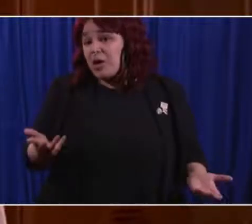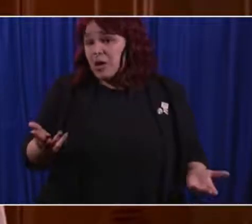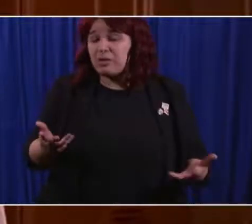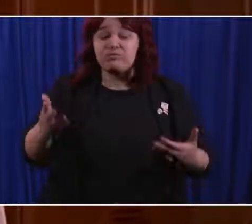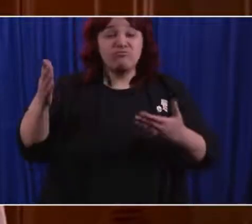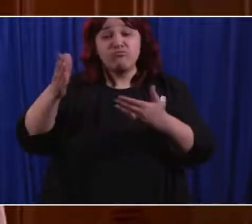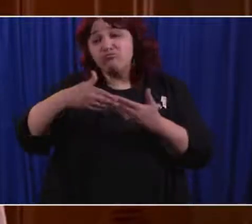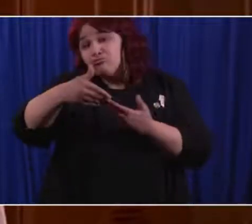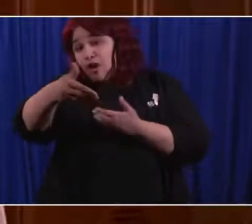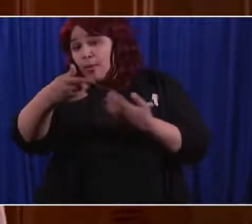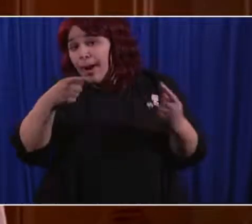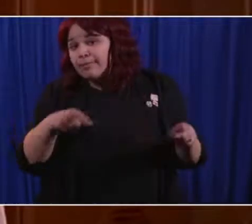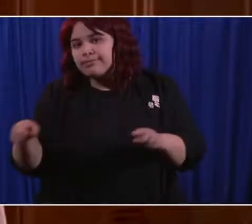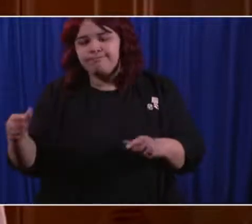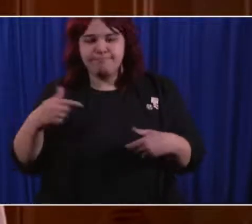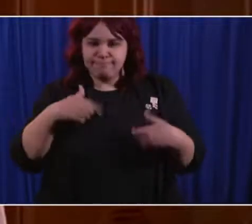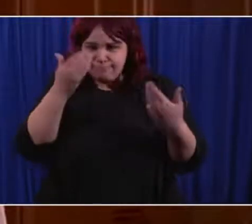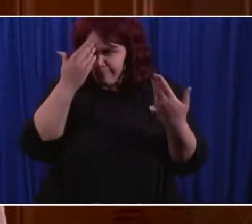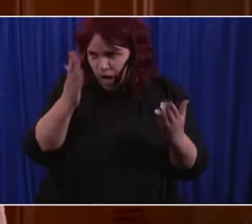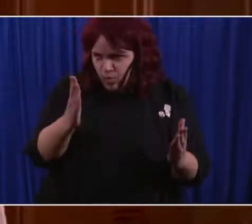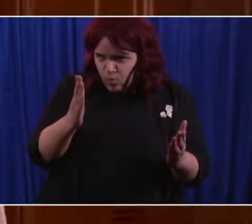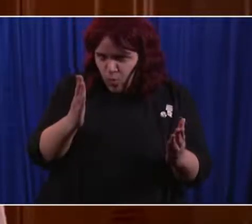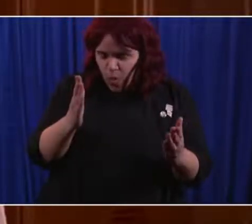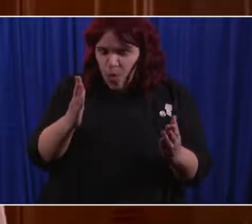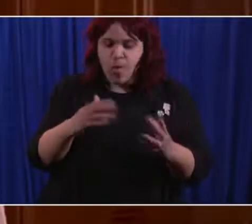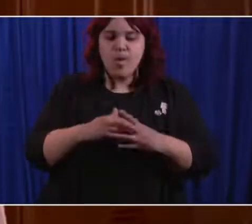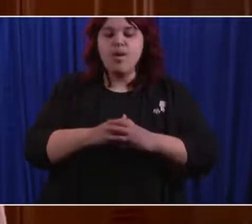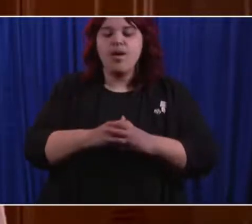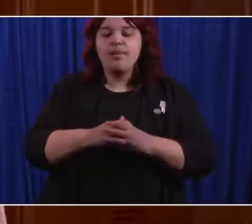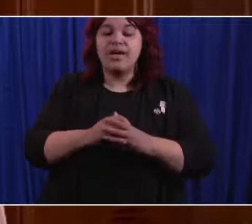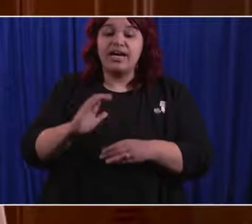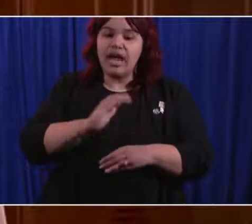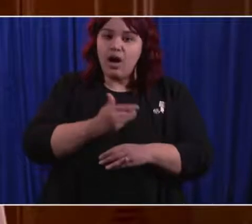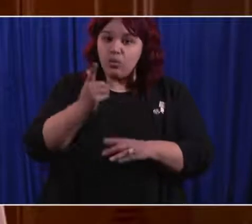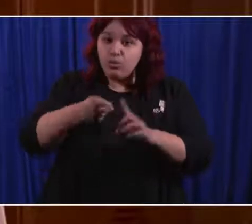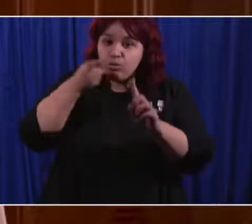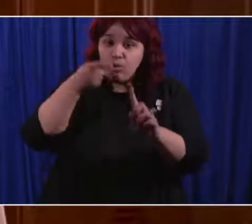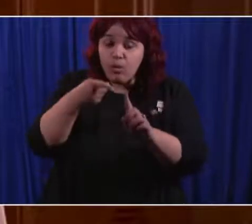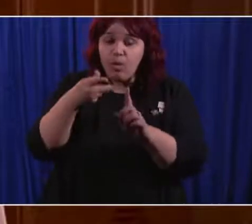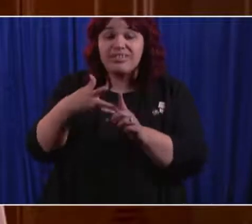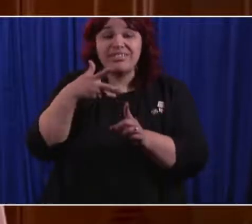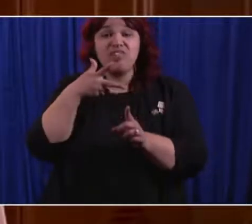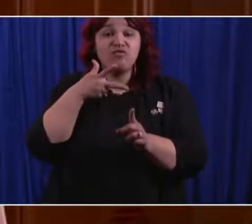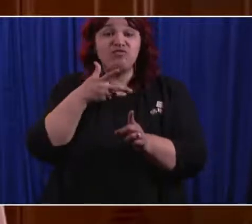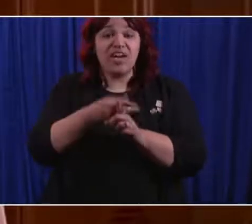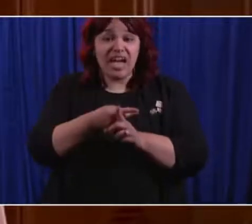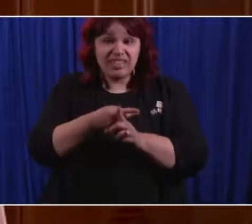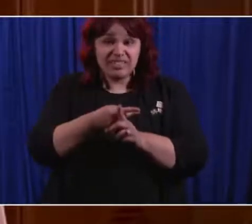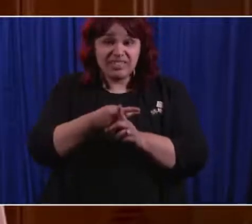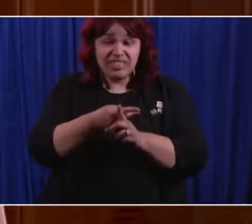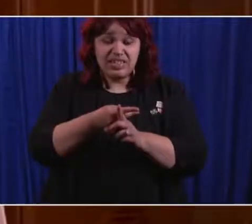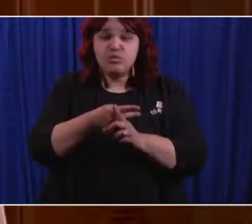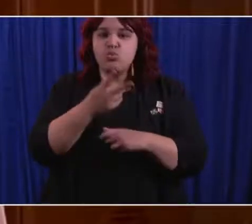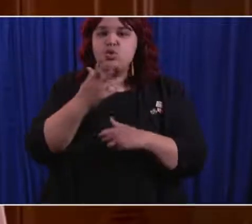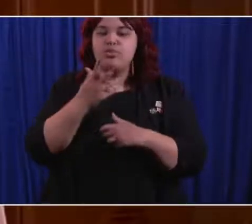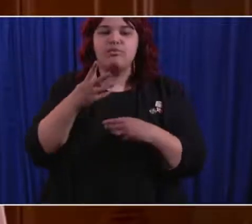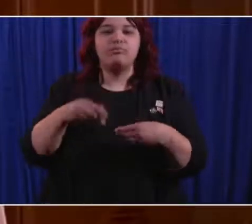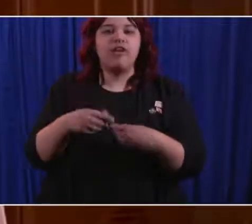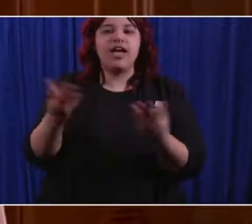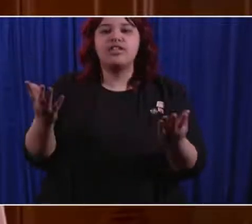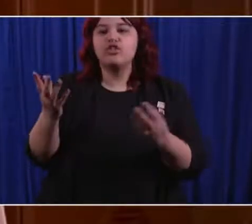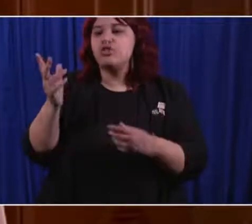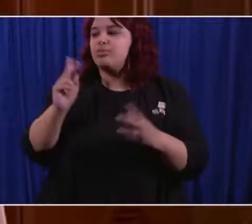You know, we're going to continue to really focus on the underserved. I was talking